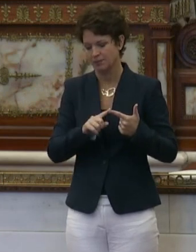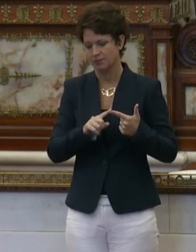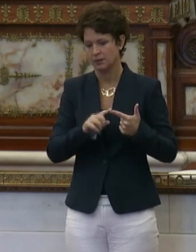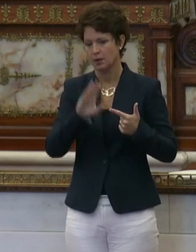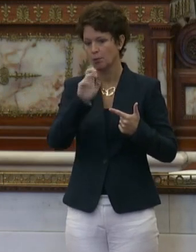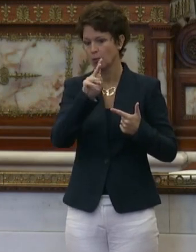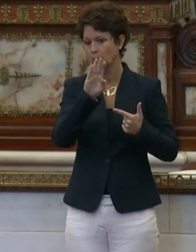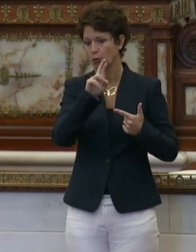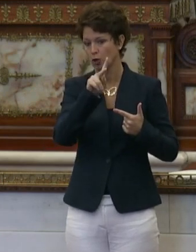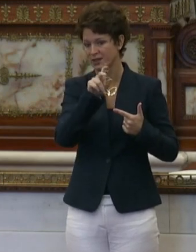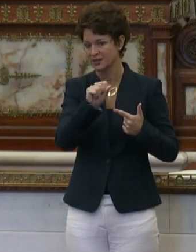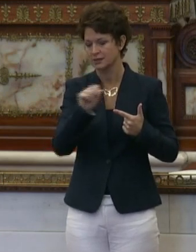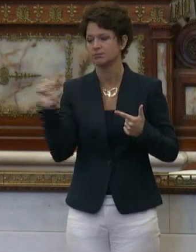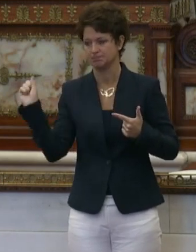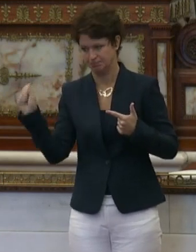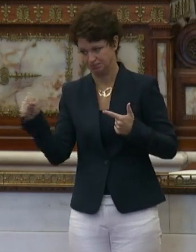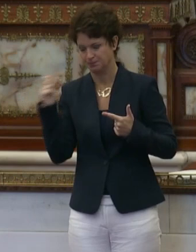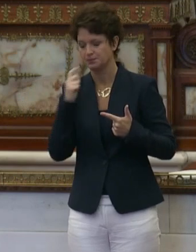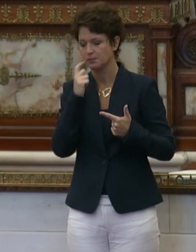Councilwoman Brooks. Aye.